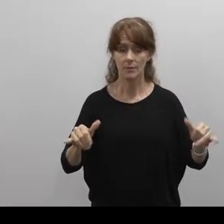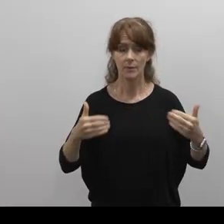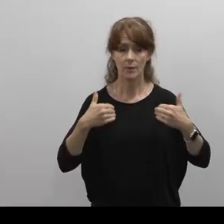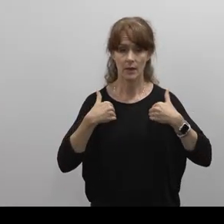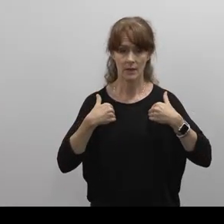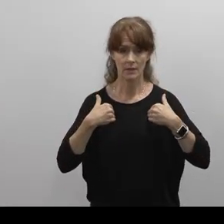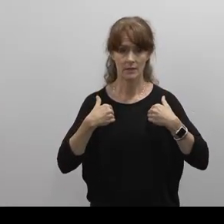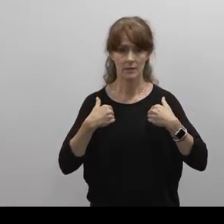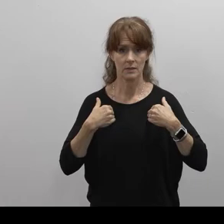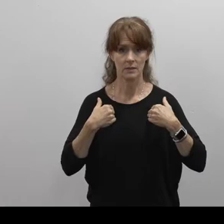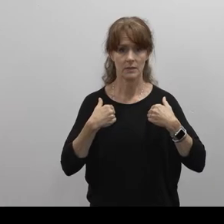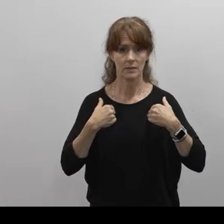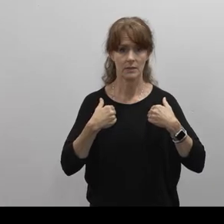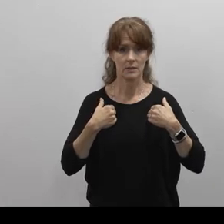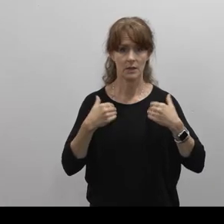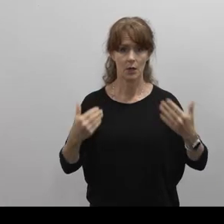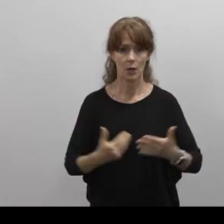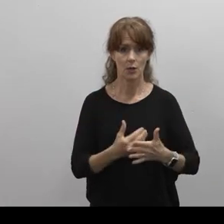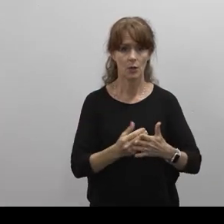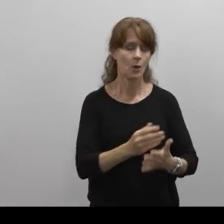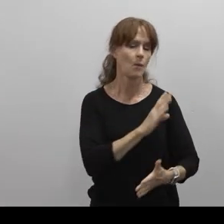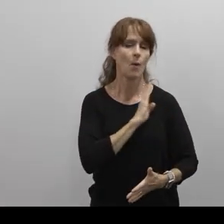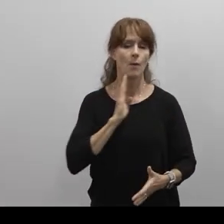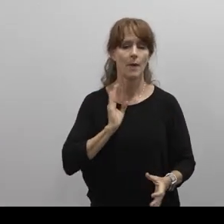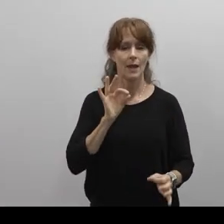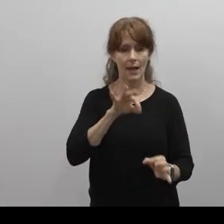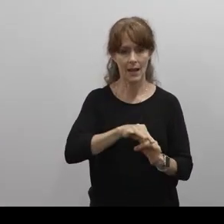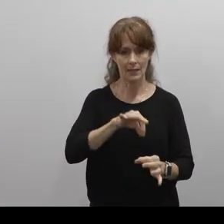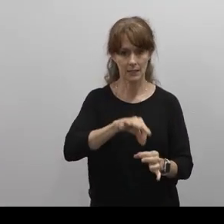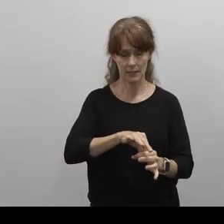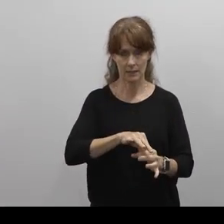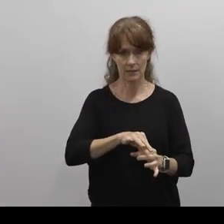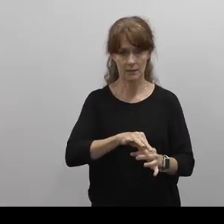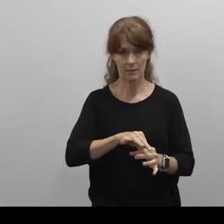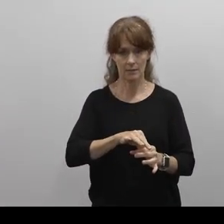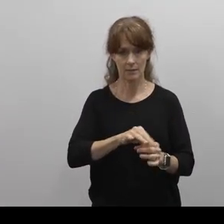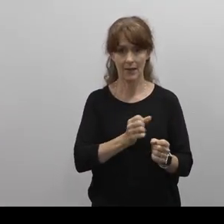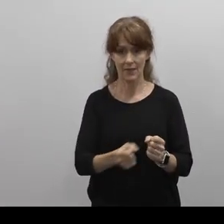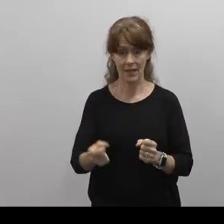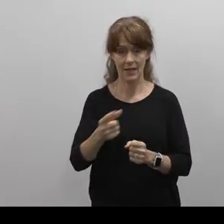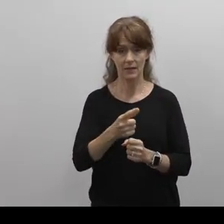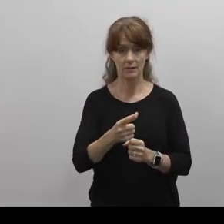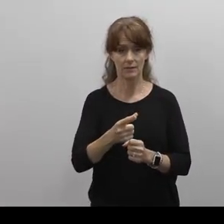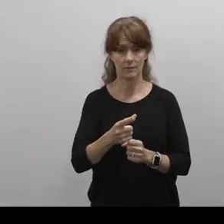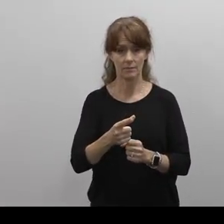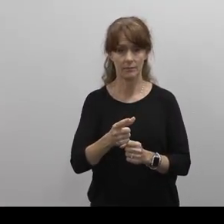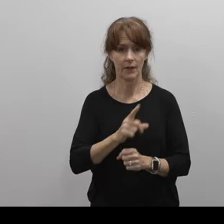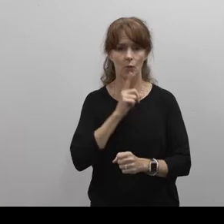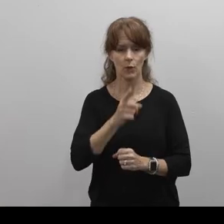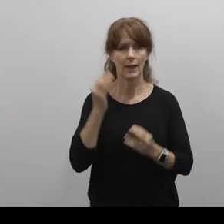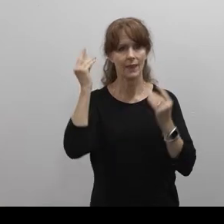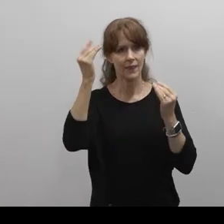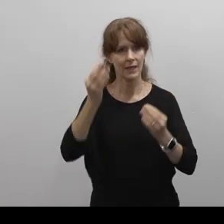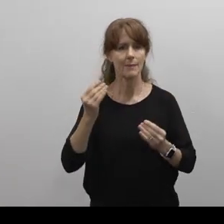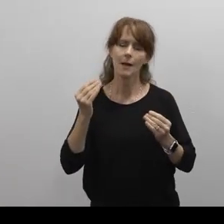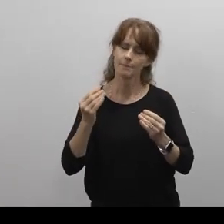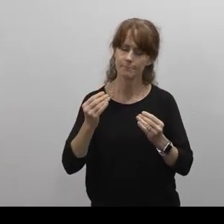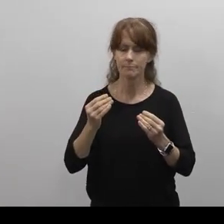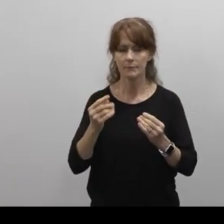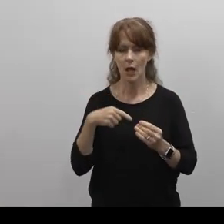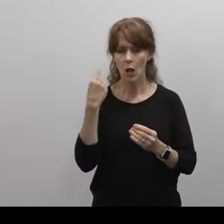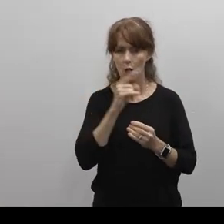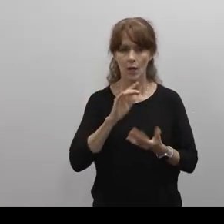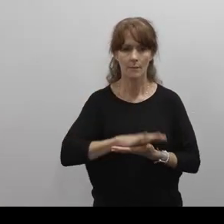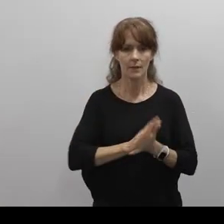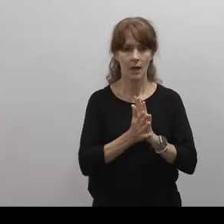had the new board members elected in that next year, which had us really thinking about what it would look like to